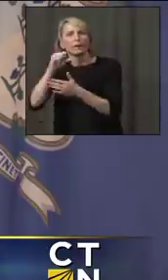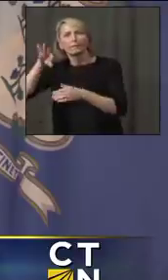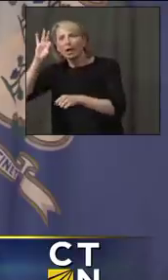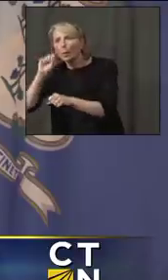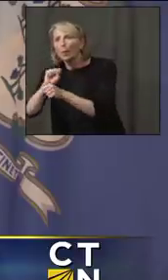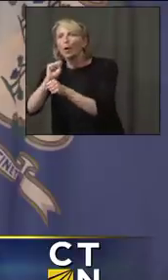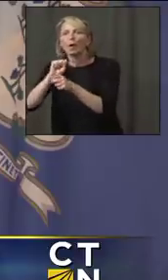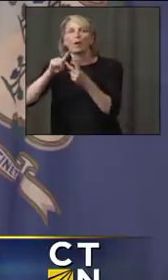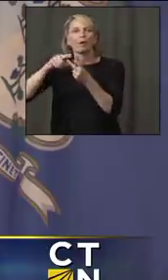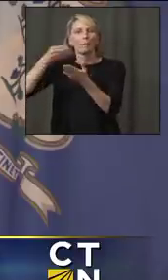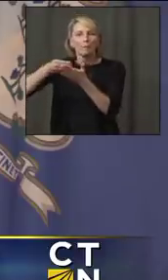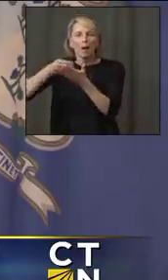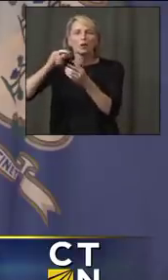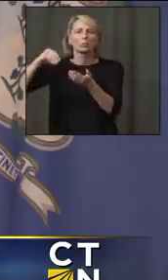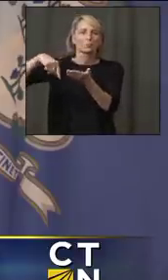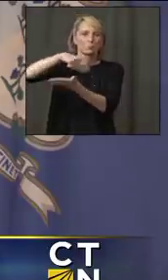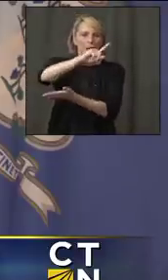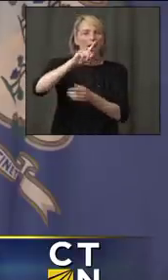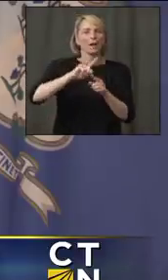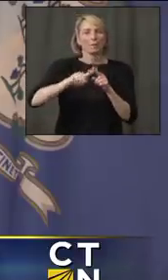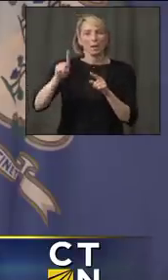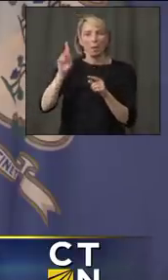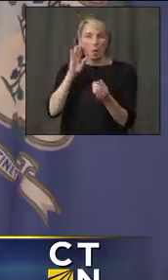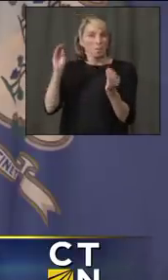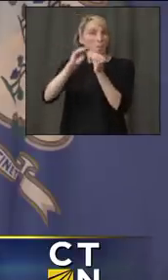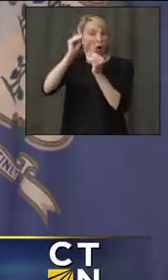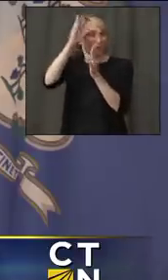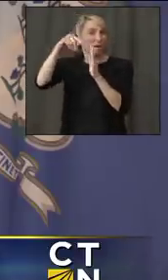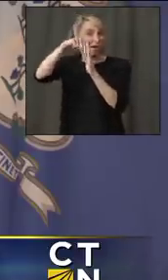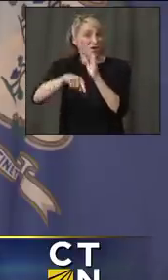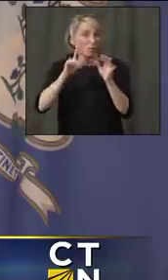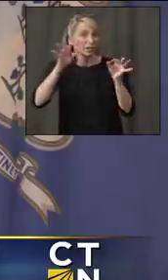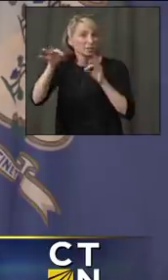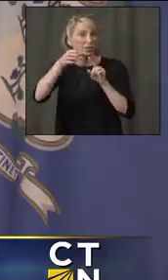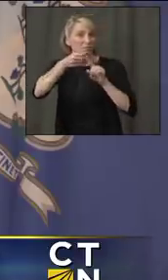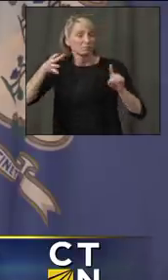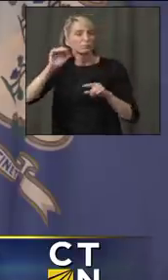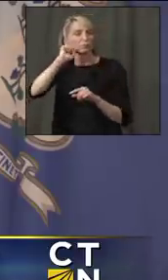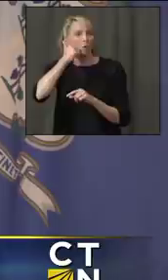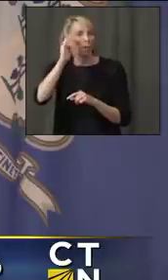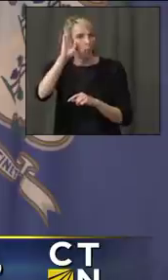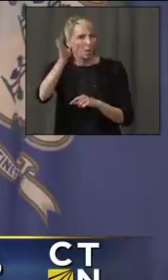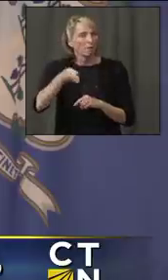worry of an eviction. We'll let you know on that tomorrow, I think it is.